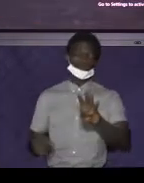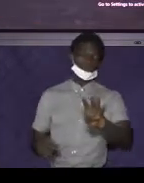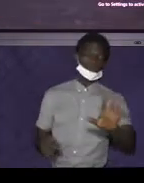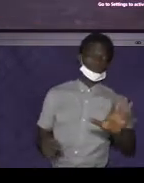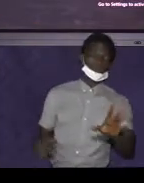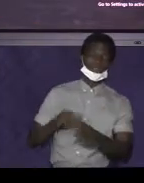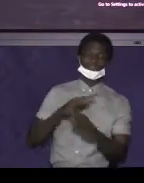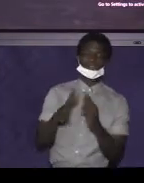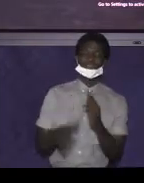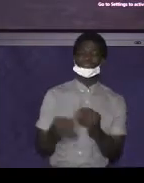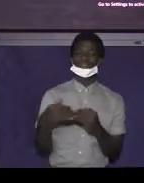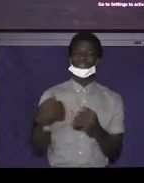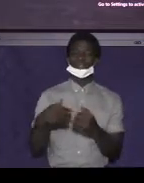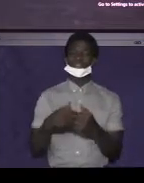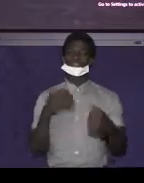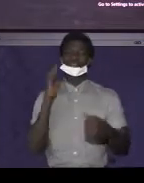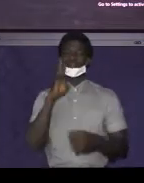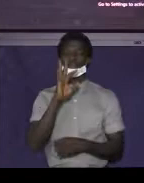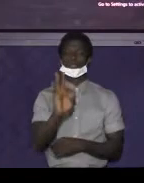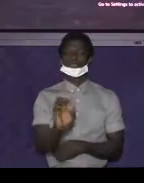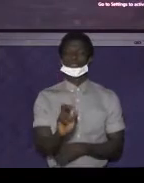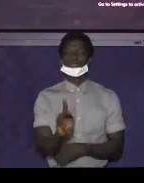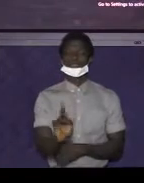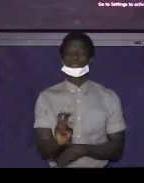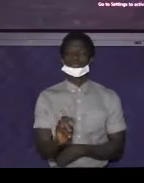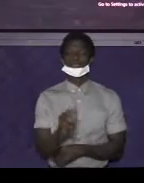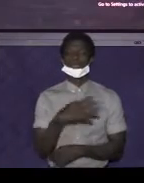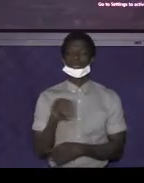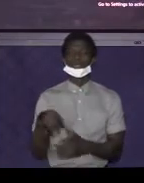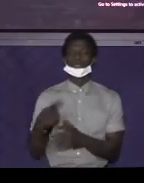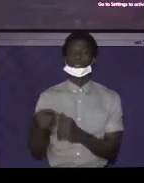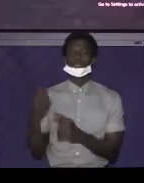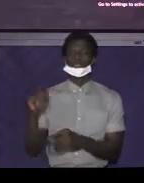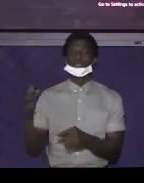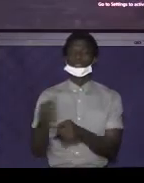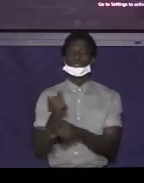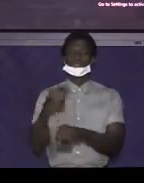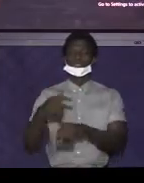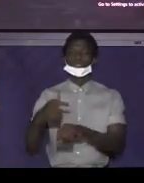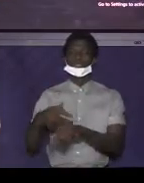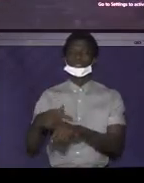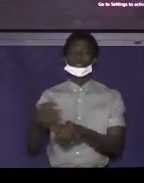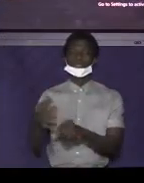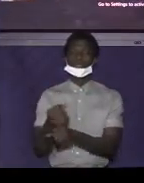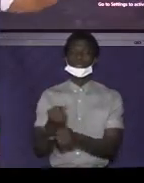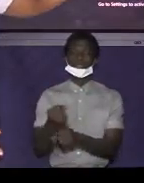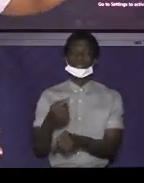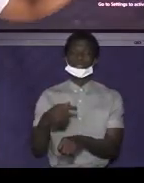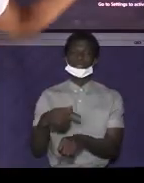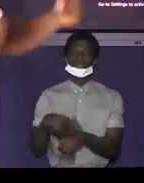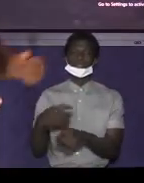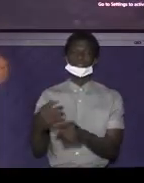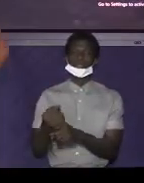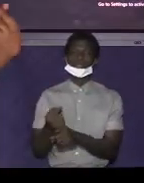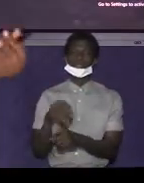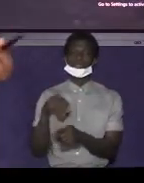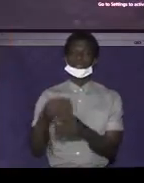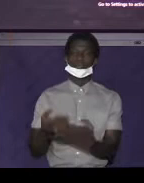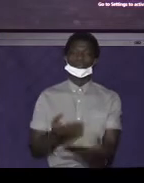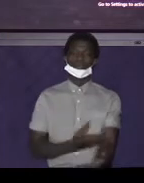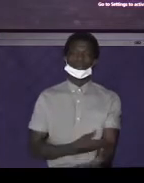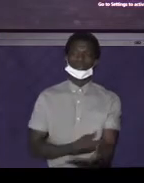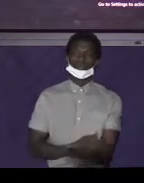45. Total distance will be 90 kilometers. And then the time taken. In the morning, he spent 2 hours, and in the afternoon, he